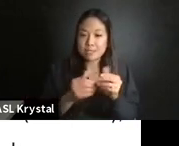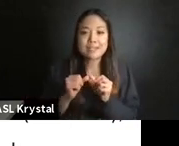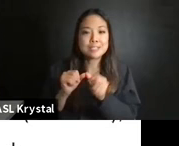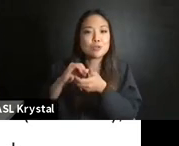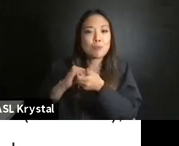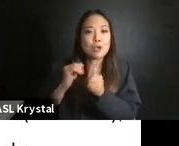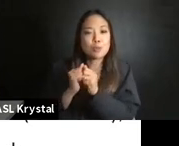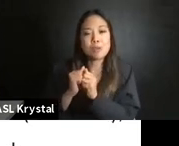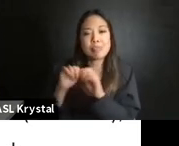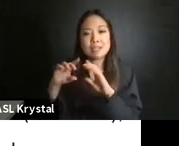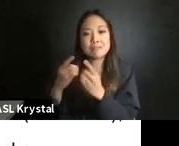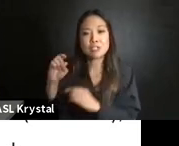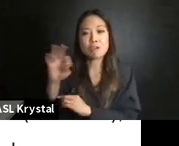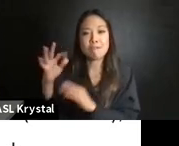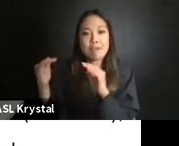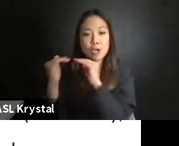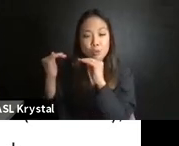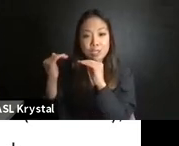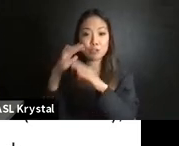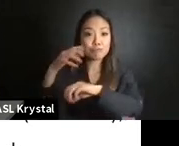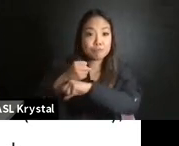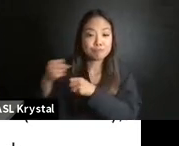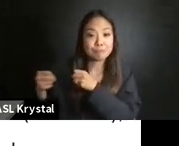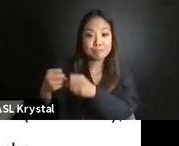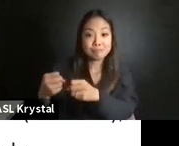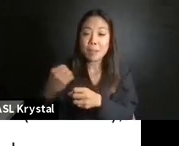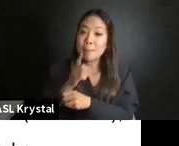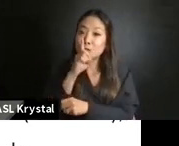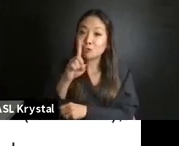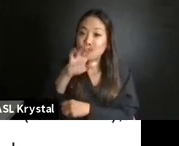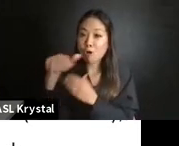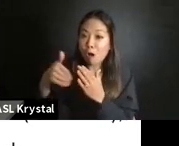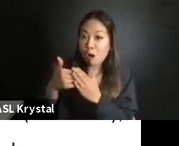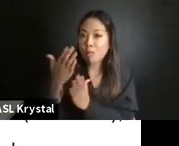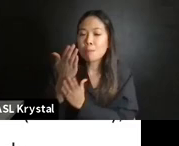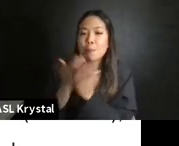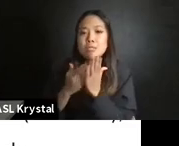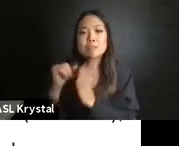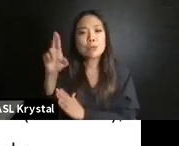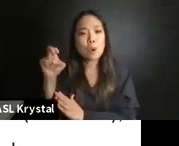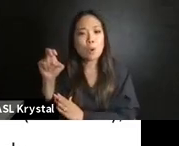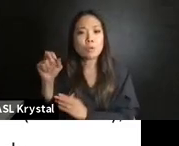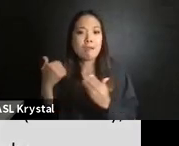strategy on ensuring that all components of the code have a racial equity analysis